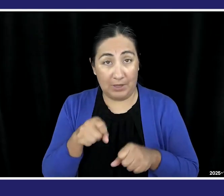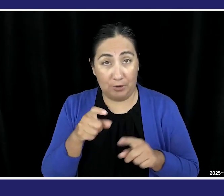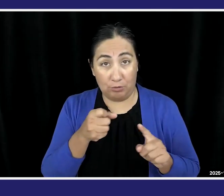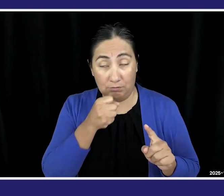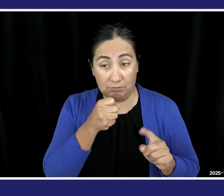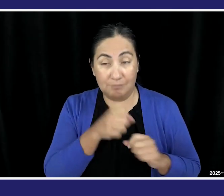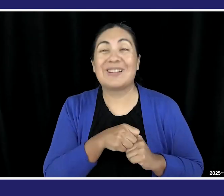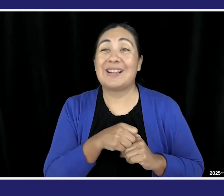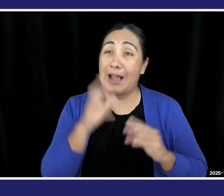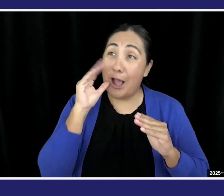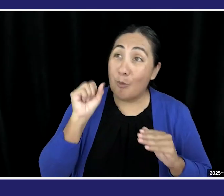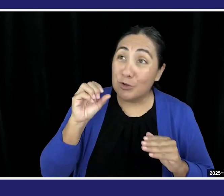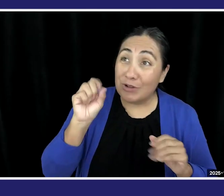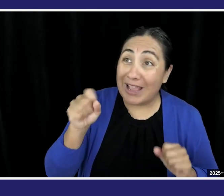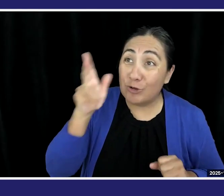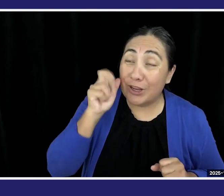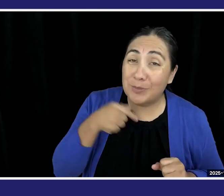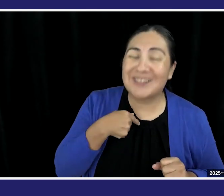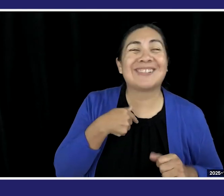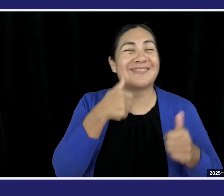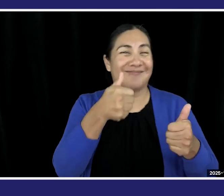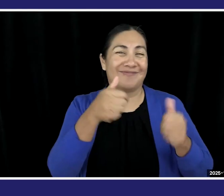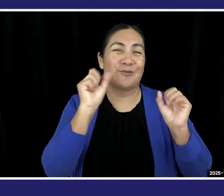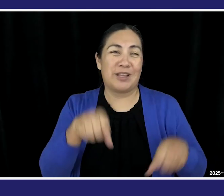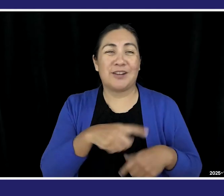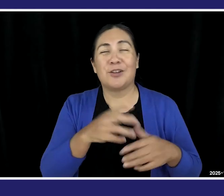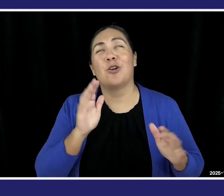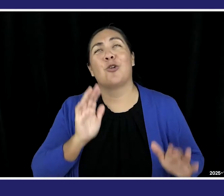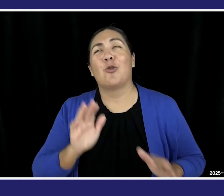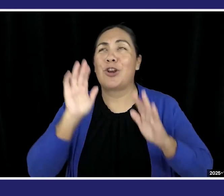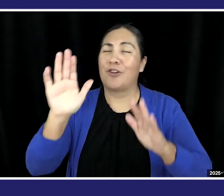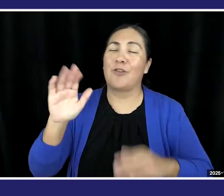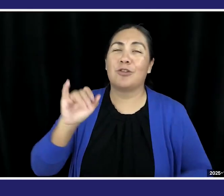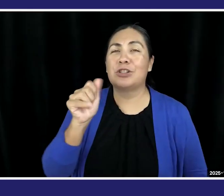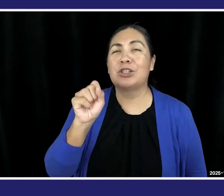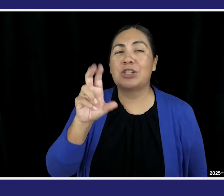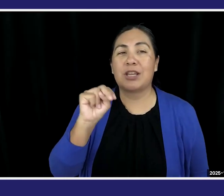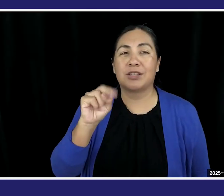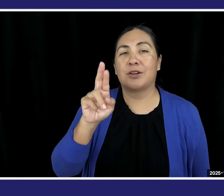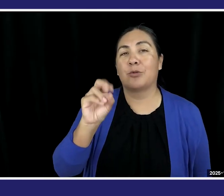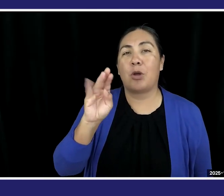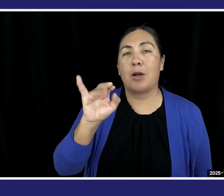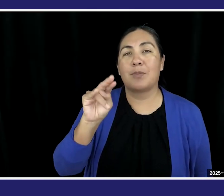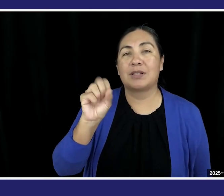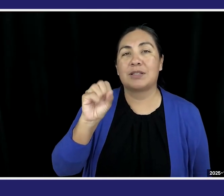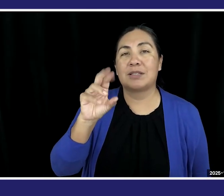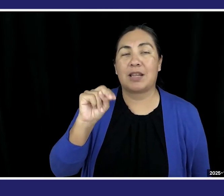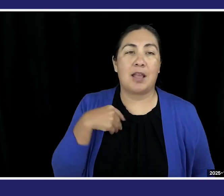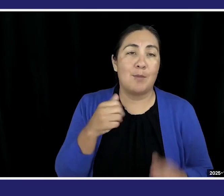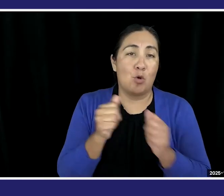mute? I hope so. Can you hear me? Yes, we can. Go ahead. Wonderful. Thank you. Jason Robison. I'm with